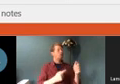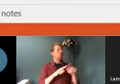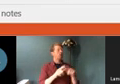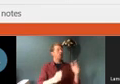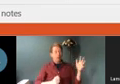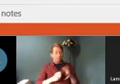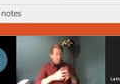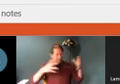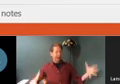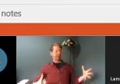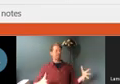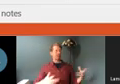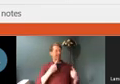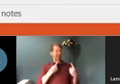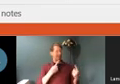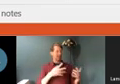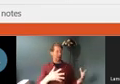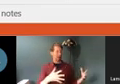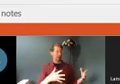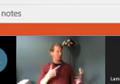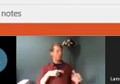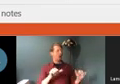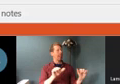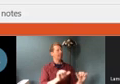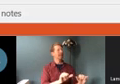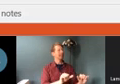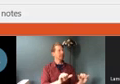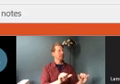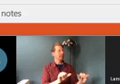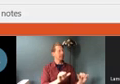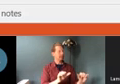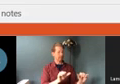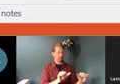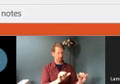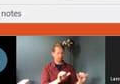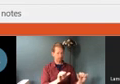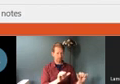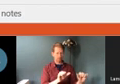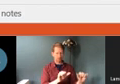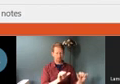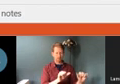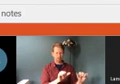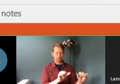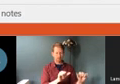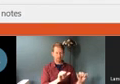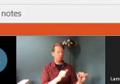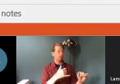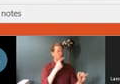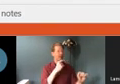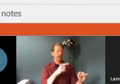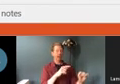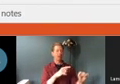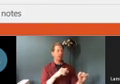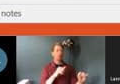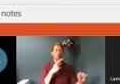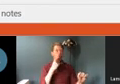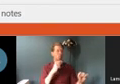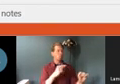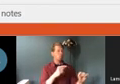analyses. So we don't want to limit ourselves to 20-something STRs. If we could choose